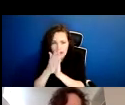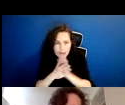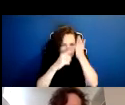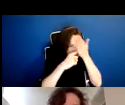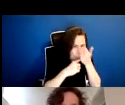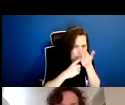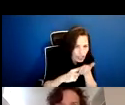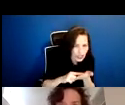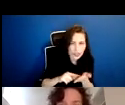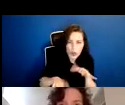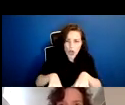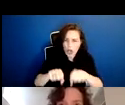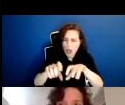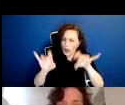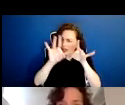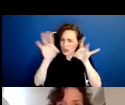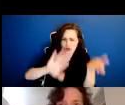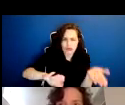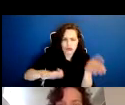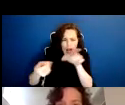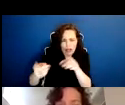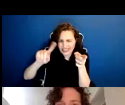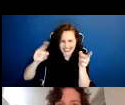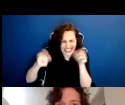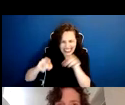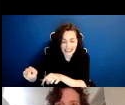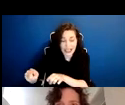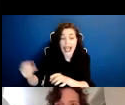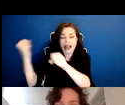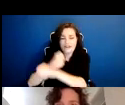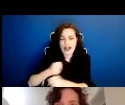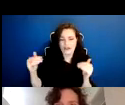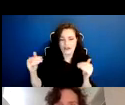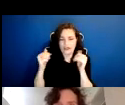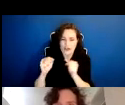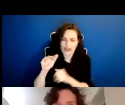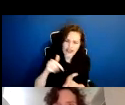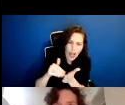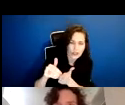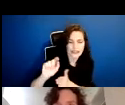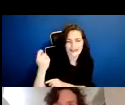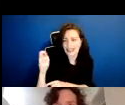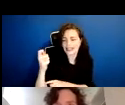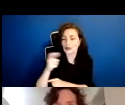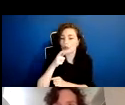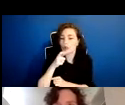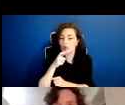into colonial atrocities and a fight for justice for thousands of Kenya's landless.